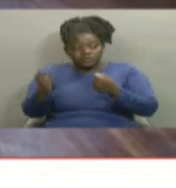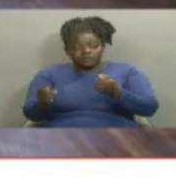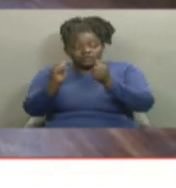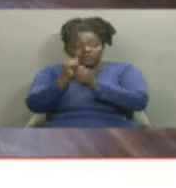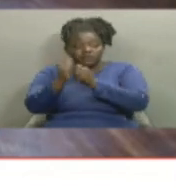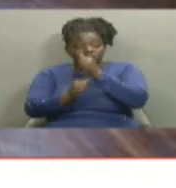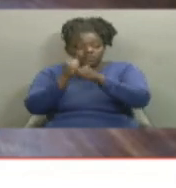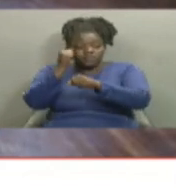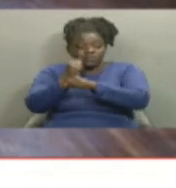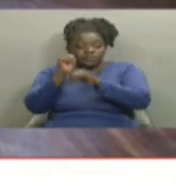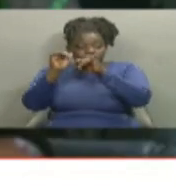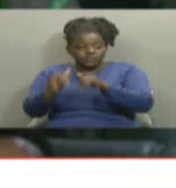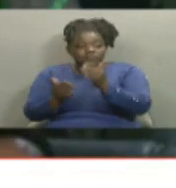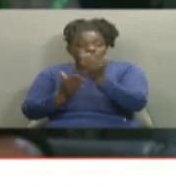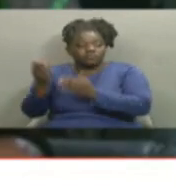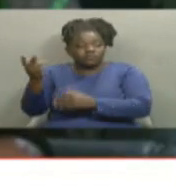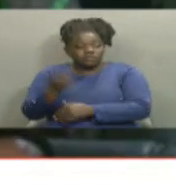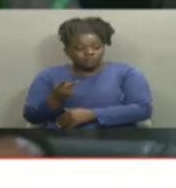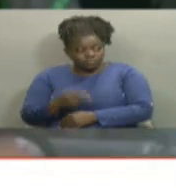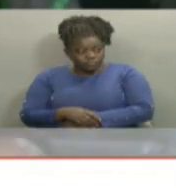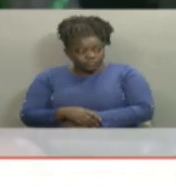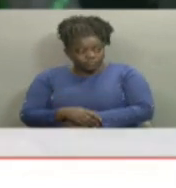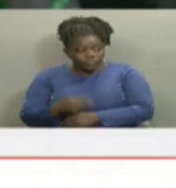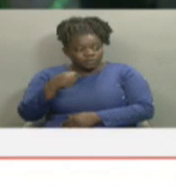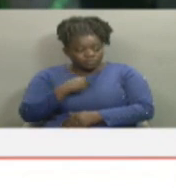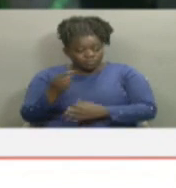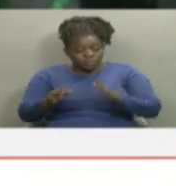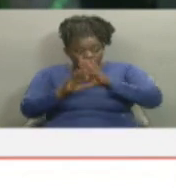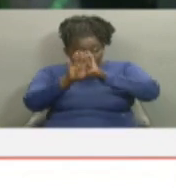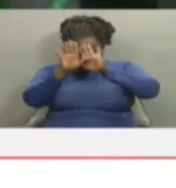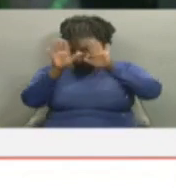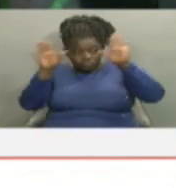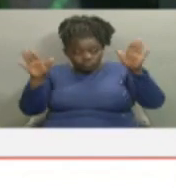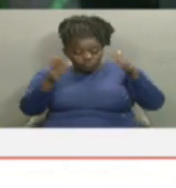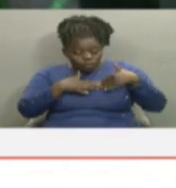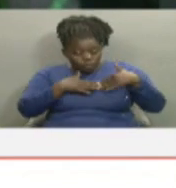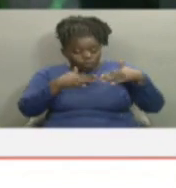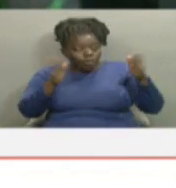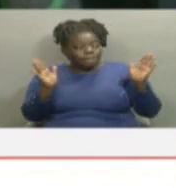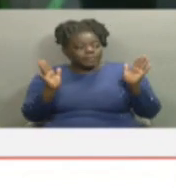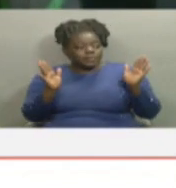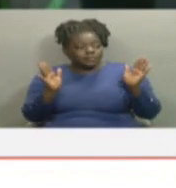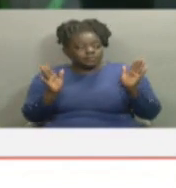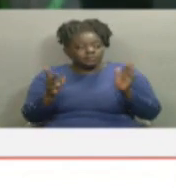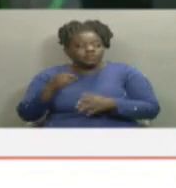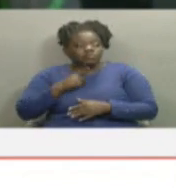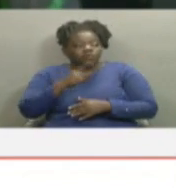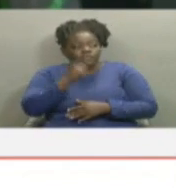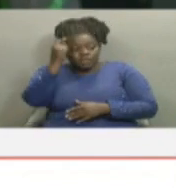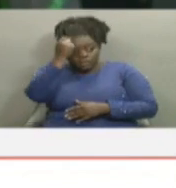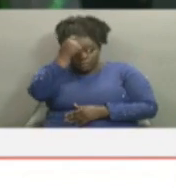10 gye bamaze nga baweereza bombi. I will run a transparent, open, democratic